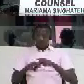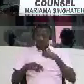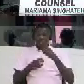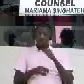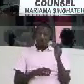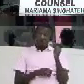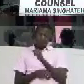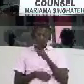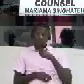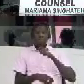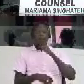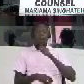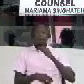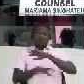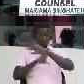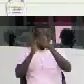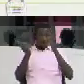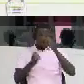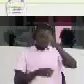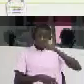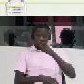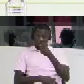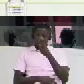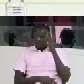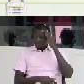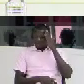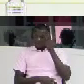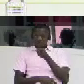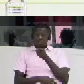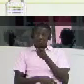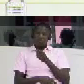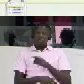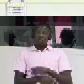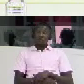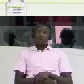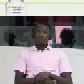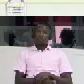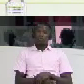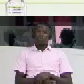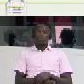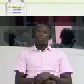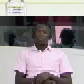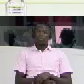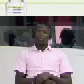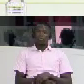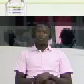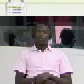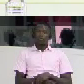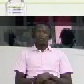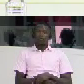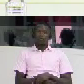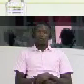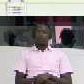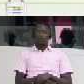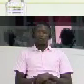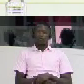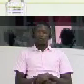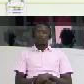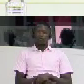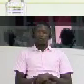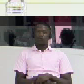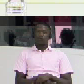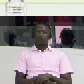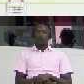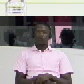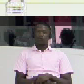Bon dafa melni nu mëna démé rek Mr. Colley bu fekké né amna keneen sax ko xamné mom mo def charge bobu wala mo def